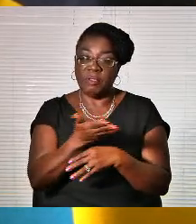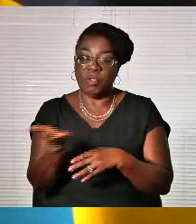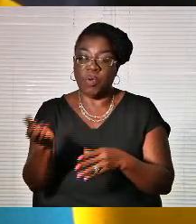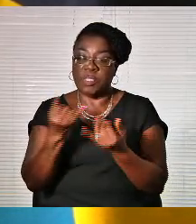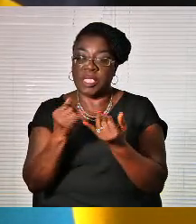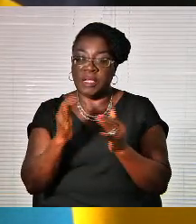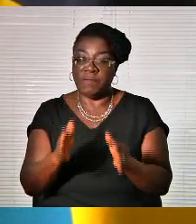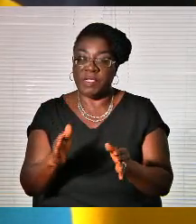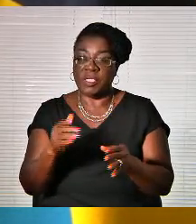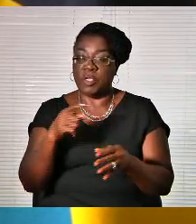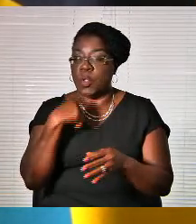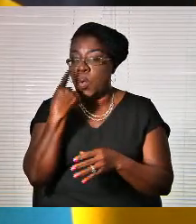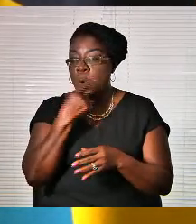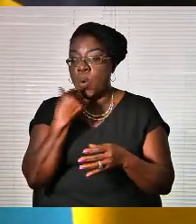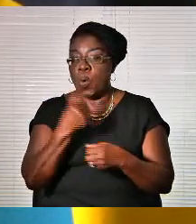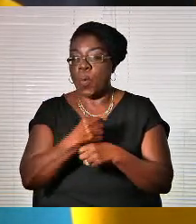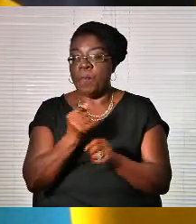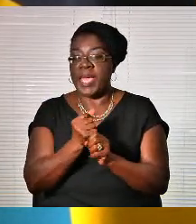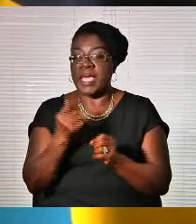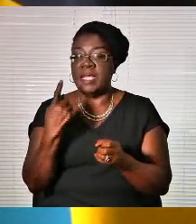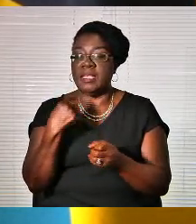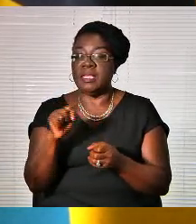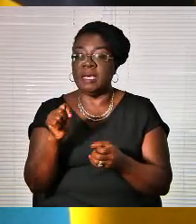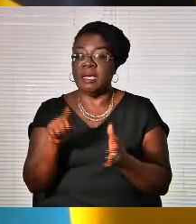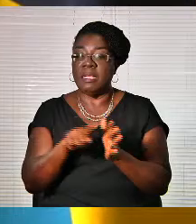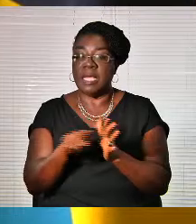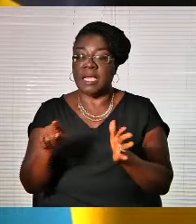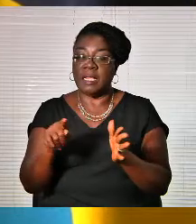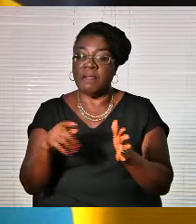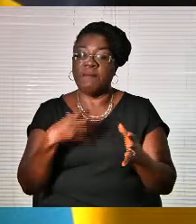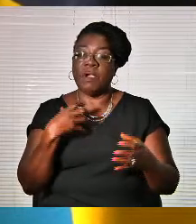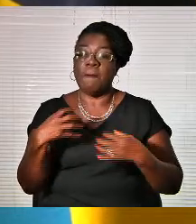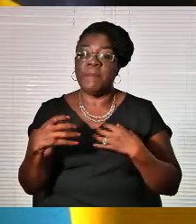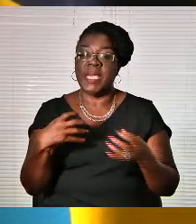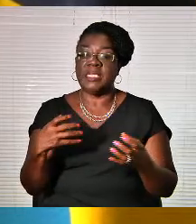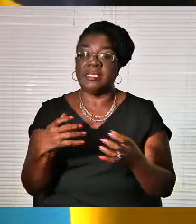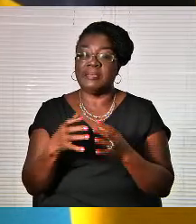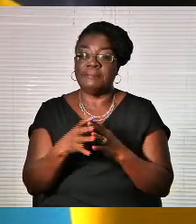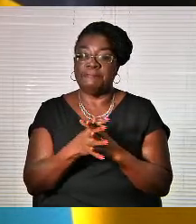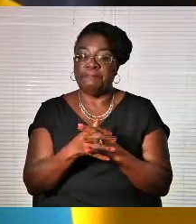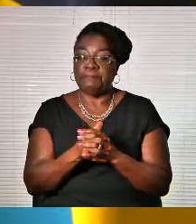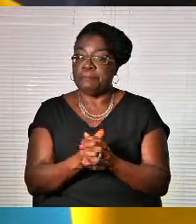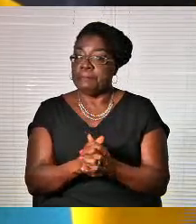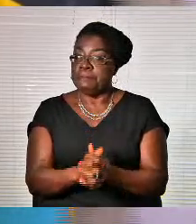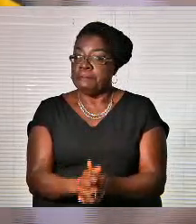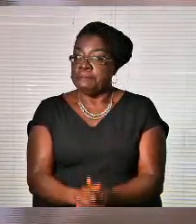the complaints. So thank you very much. Thank you.